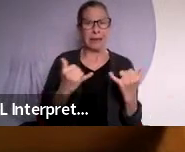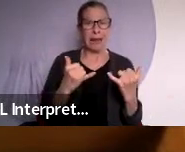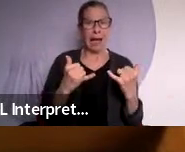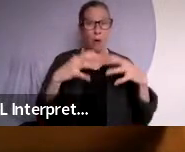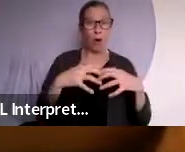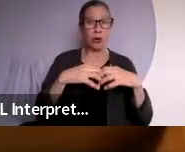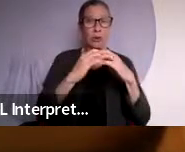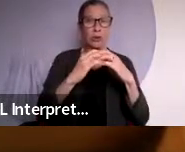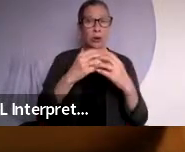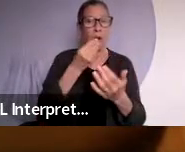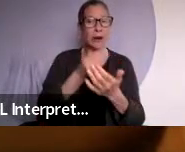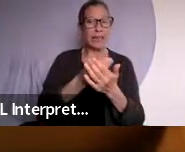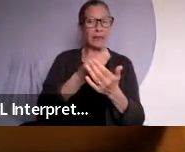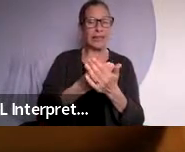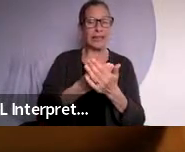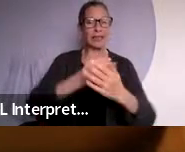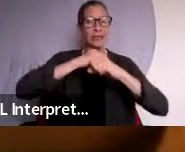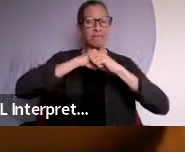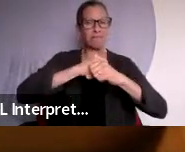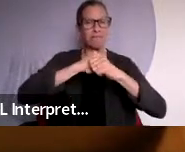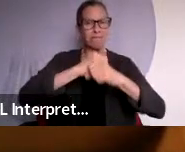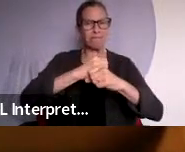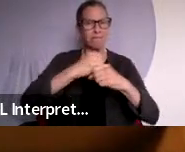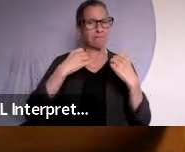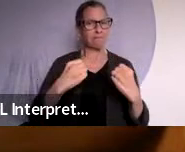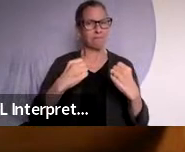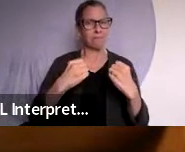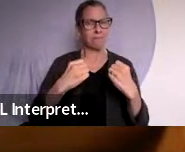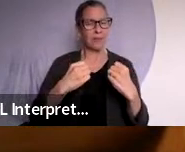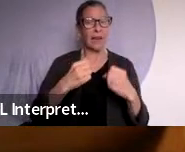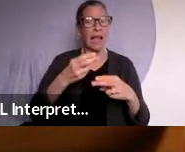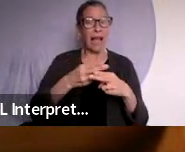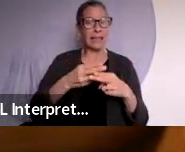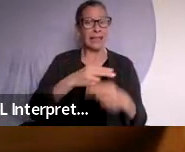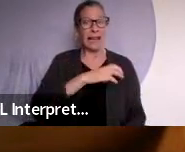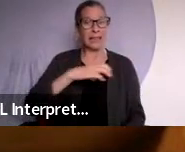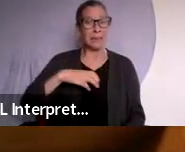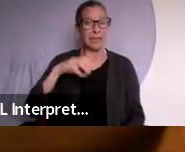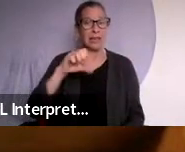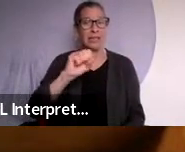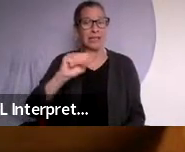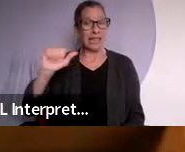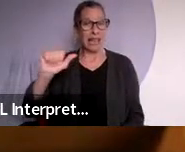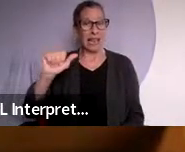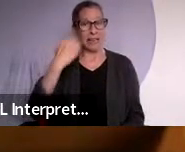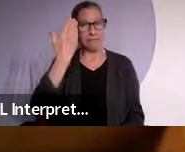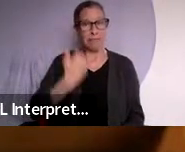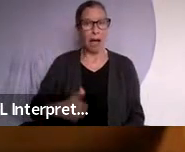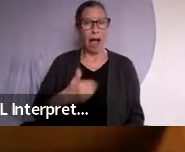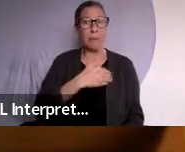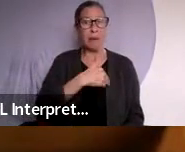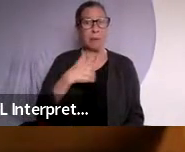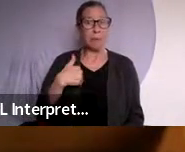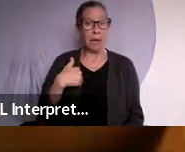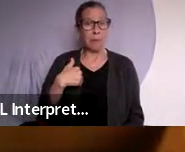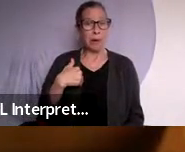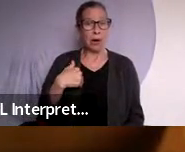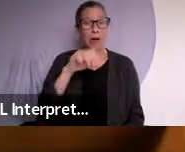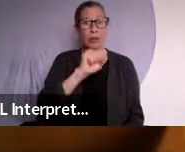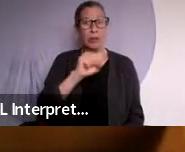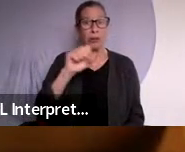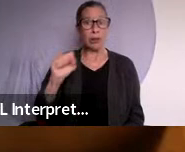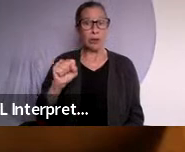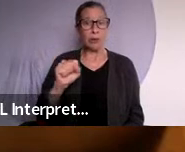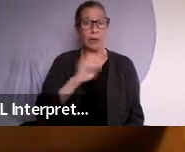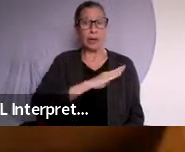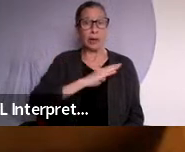restore its financial solvency. As Acting Commissioner of SSA, I am a member of the Social